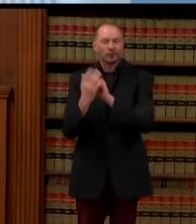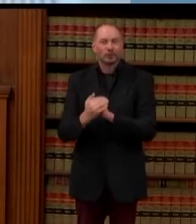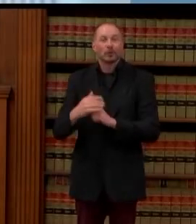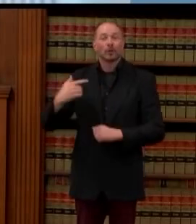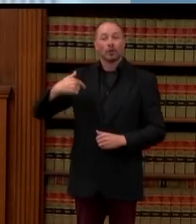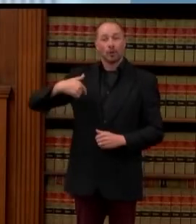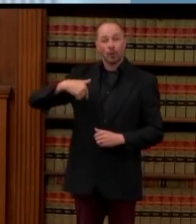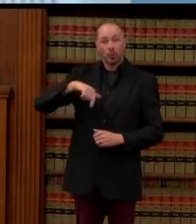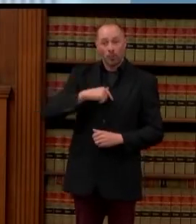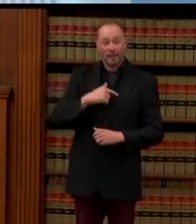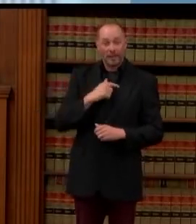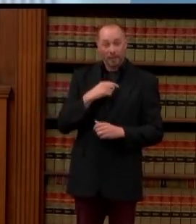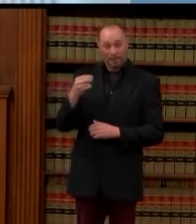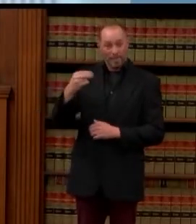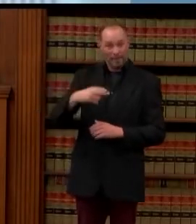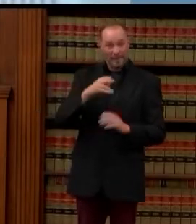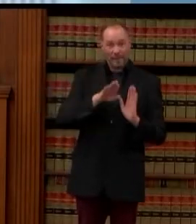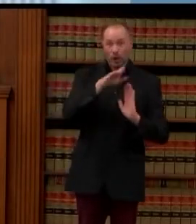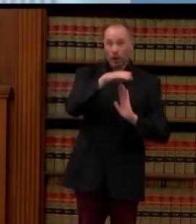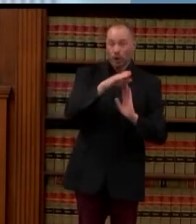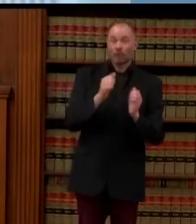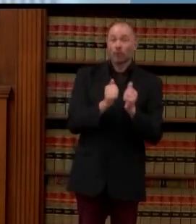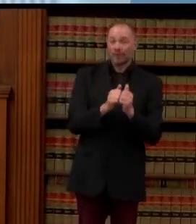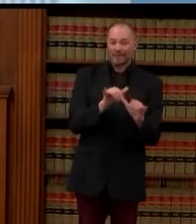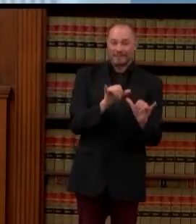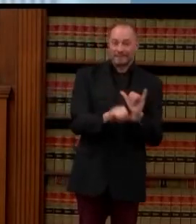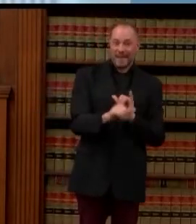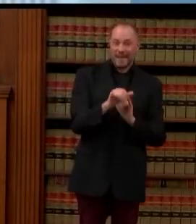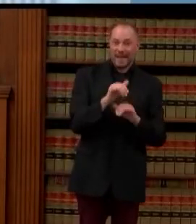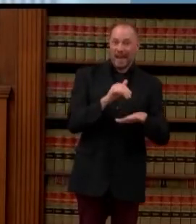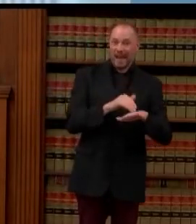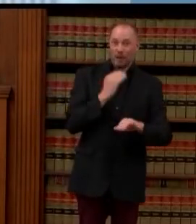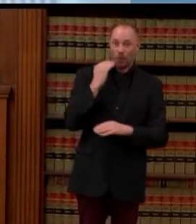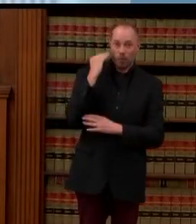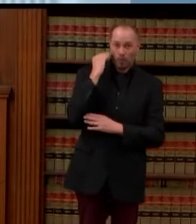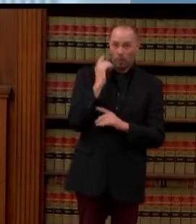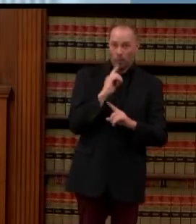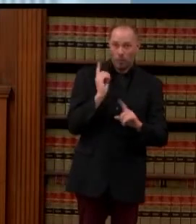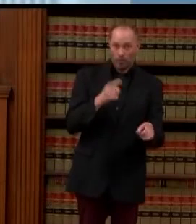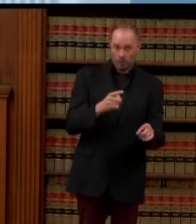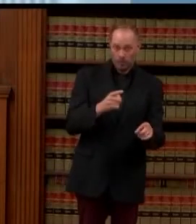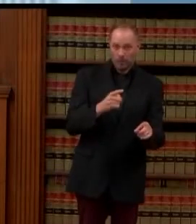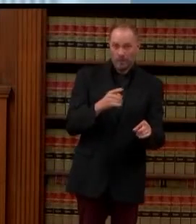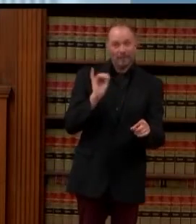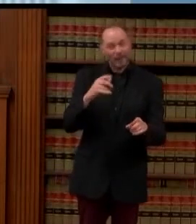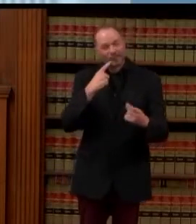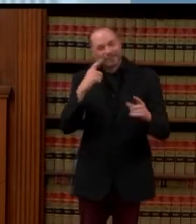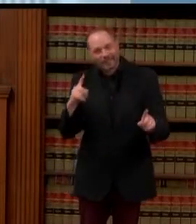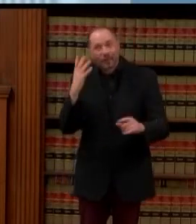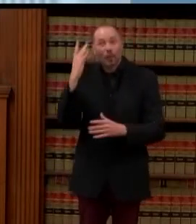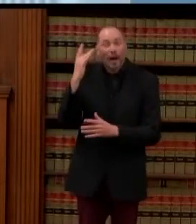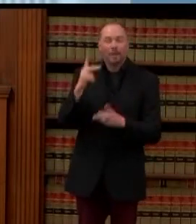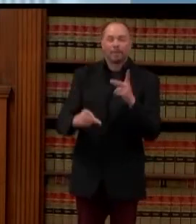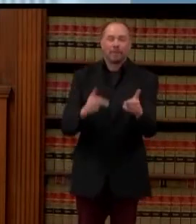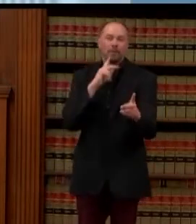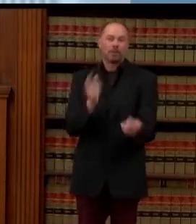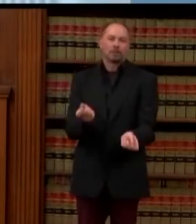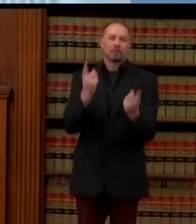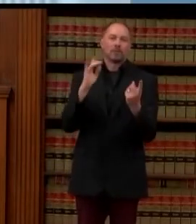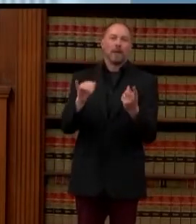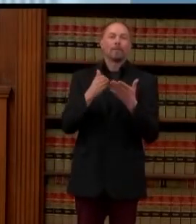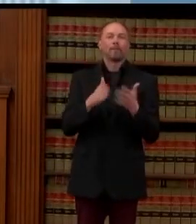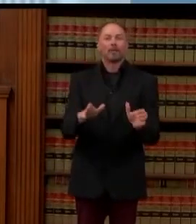with a stay-at-home order earlier in the year, and it was successful because our residents understood it was a public health